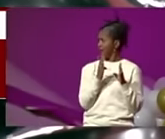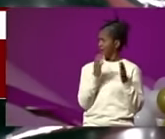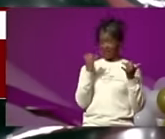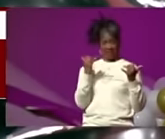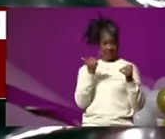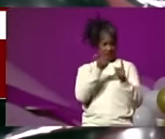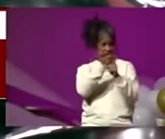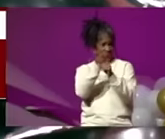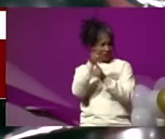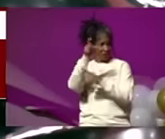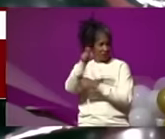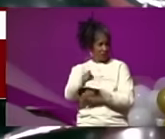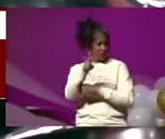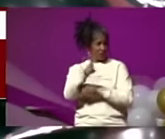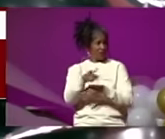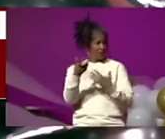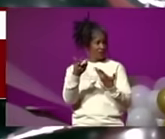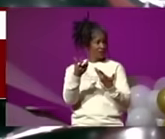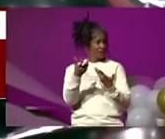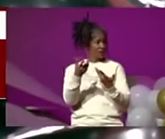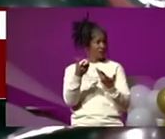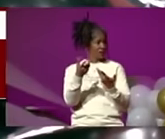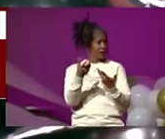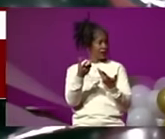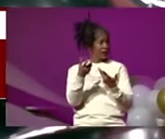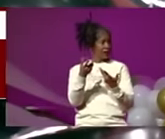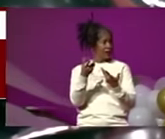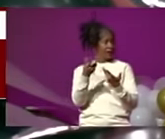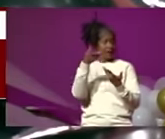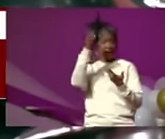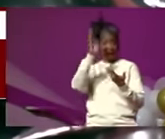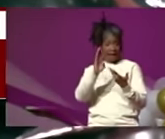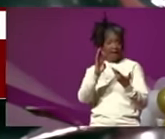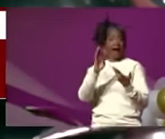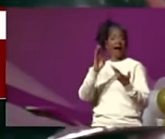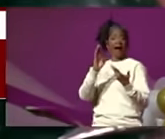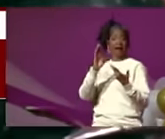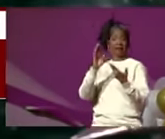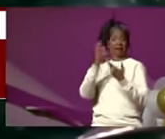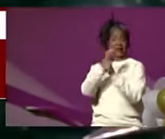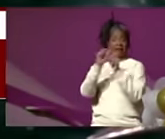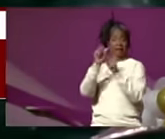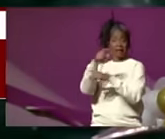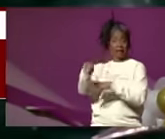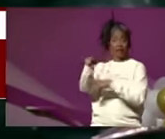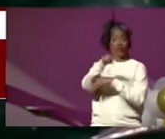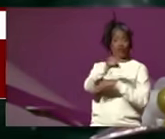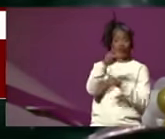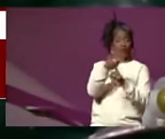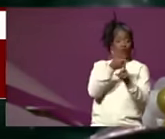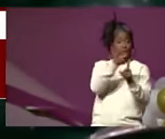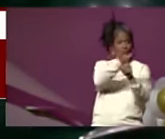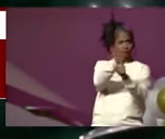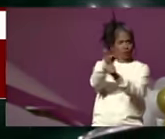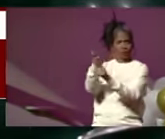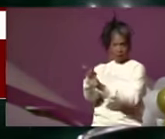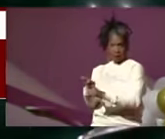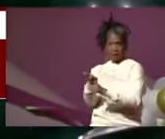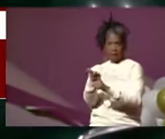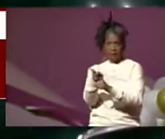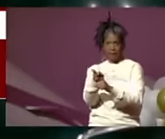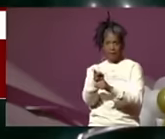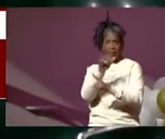time for you to get you out of the way of you so that God can save you from the you that gets you in